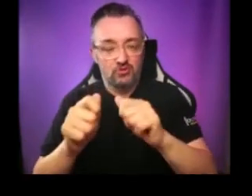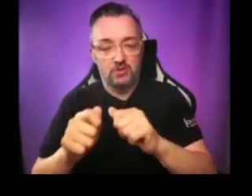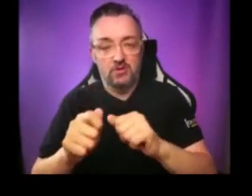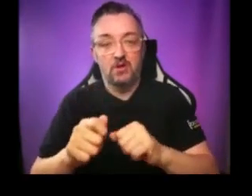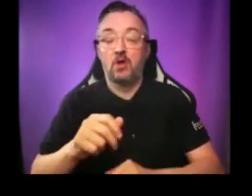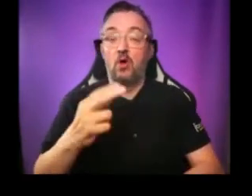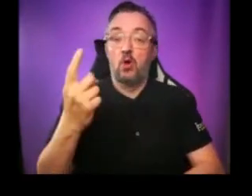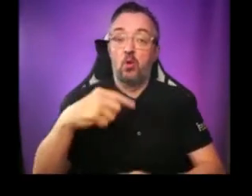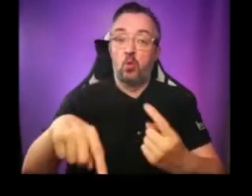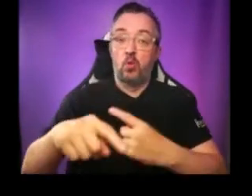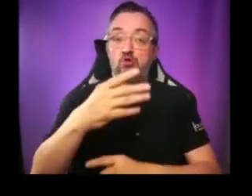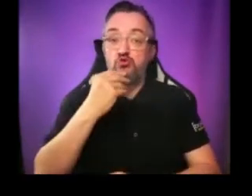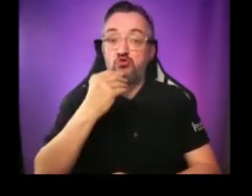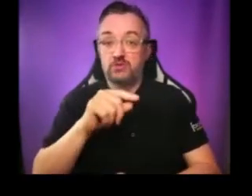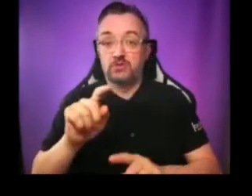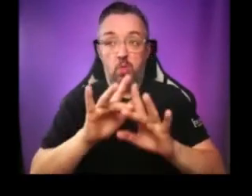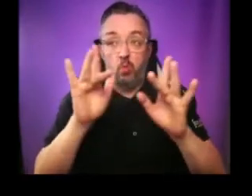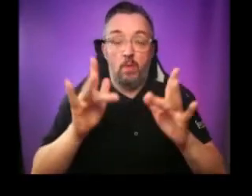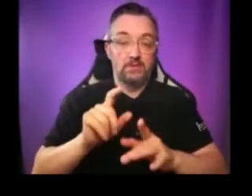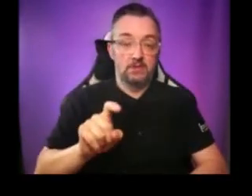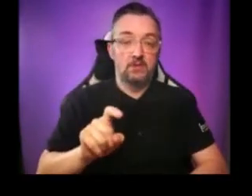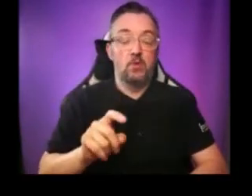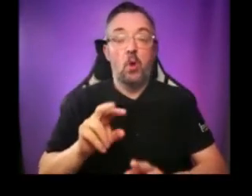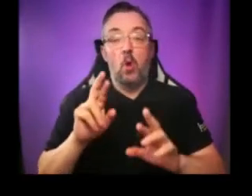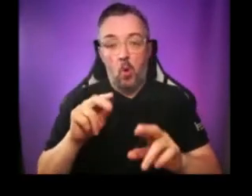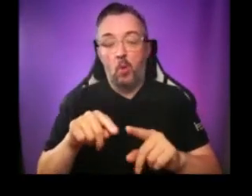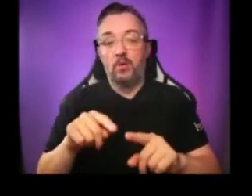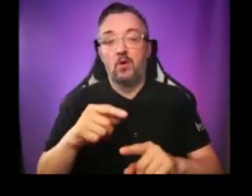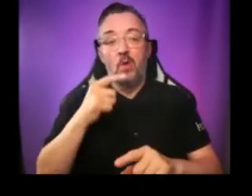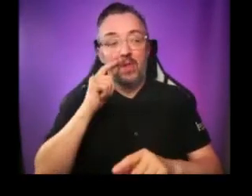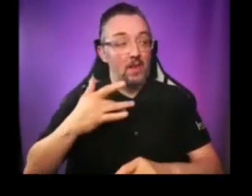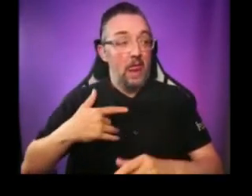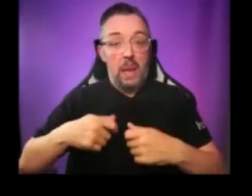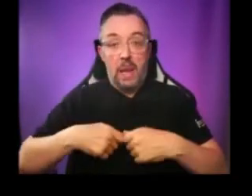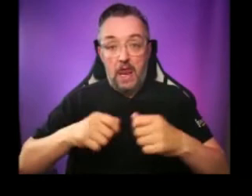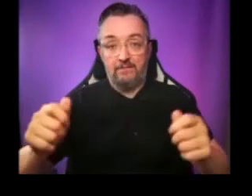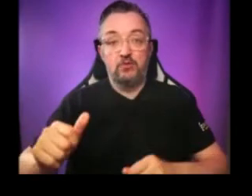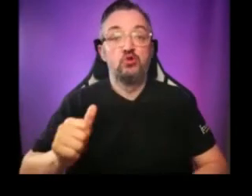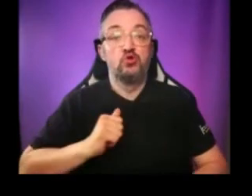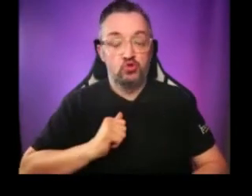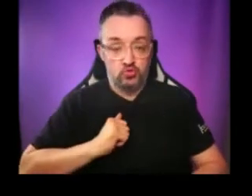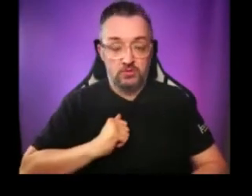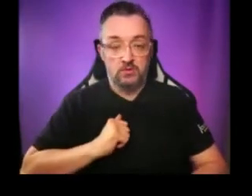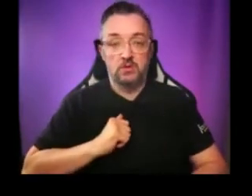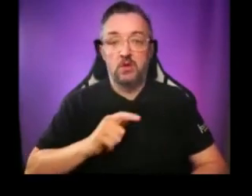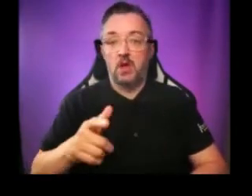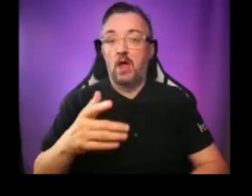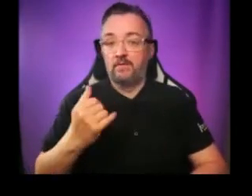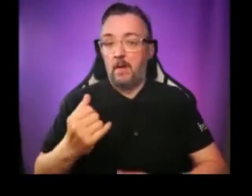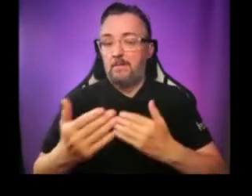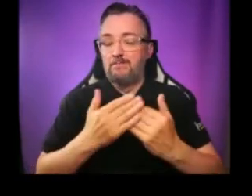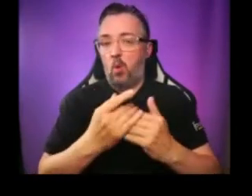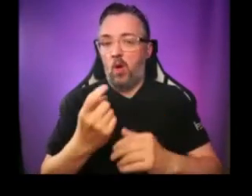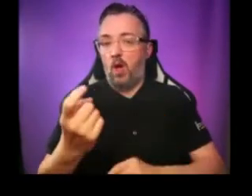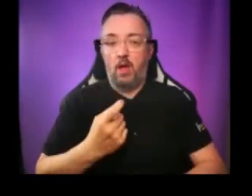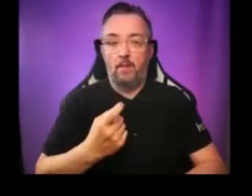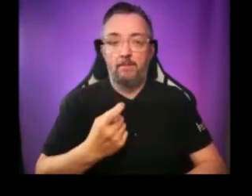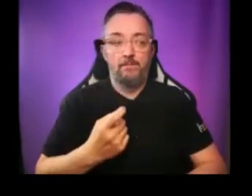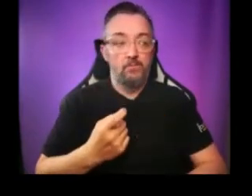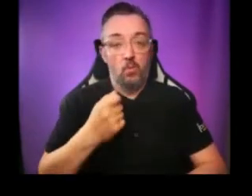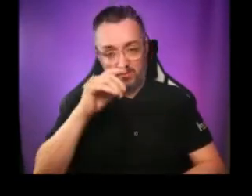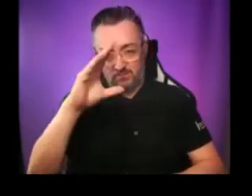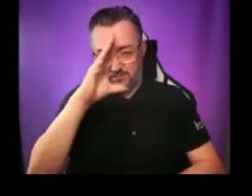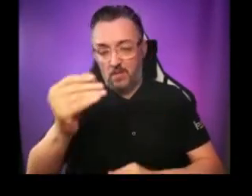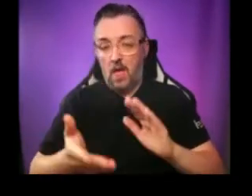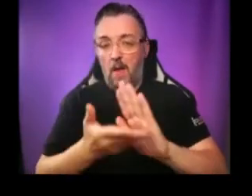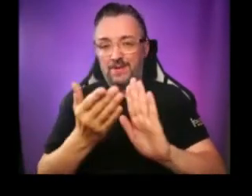using the site, importantly. And the hope is that this will hopefully go live very, very soon. So there's much more to come and update you on very soon.